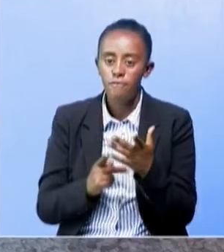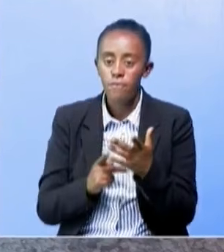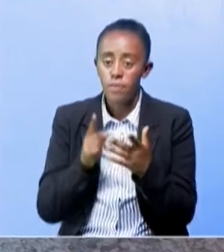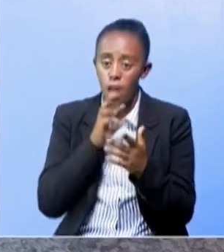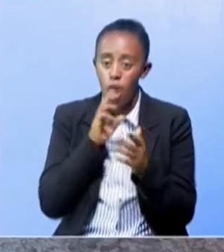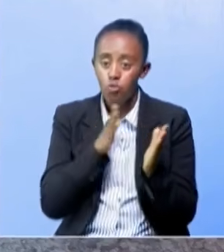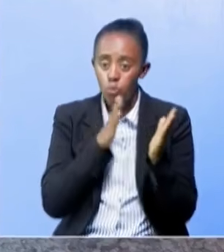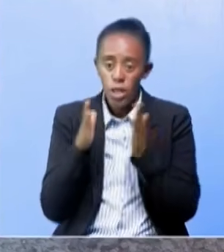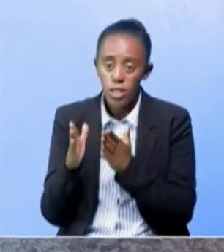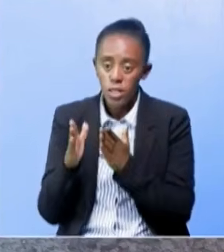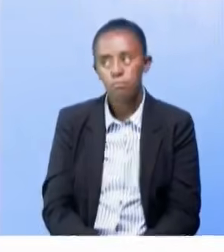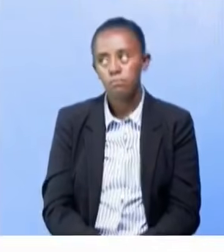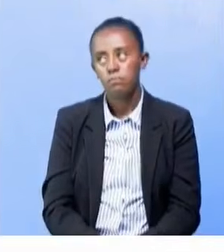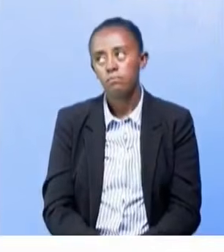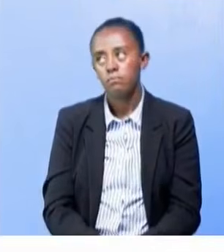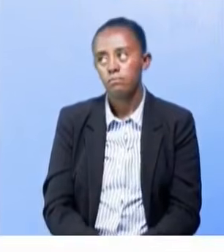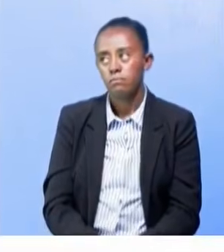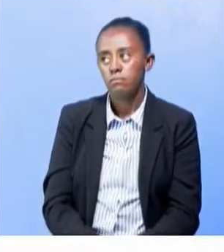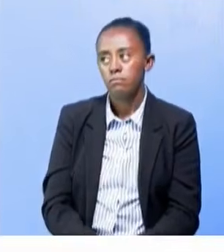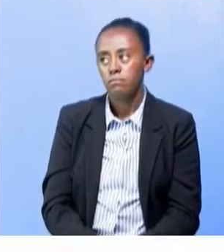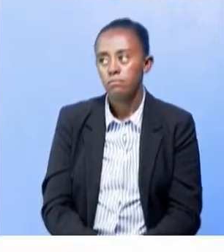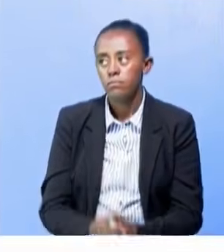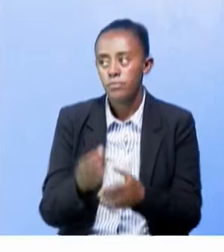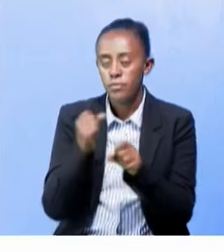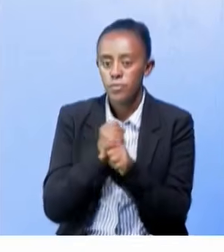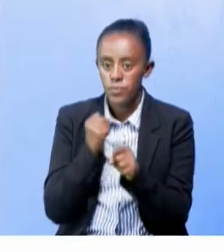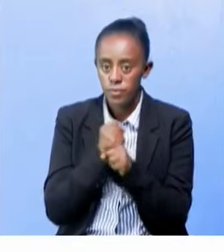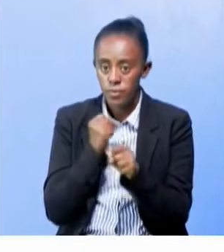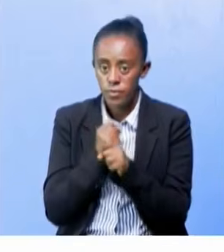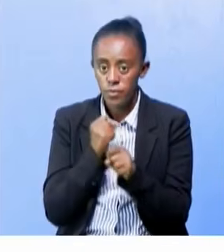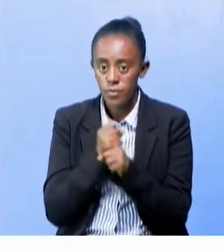Are you ready? Good. Activity